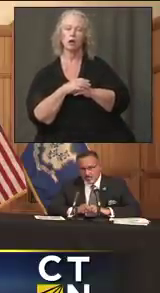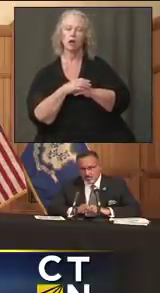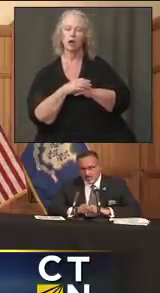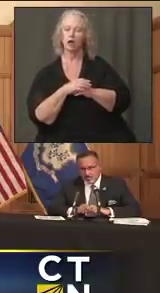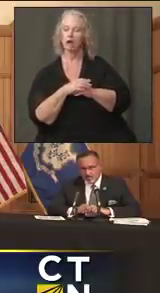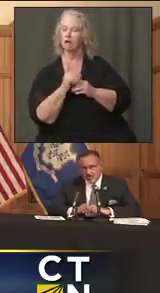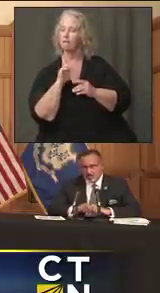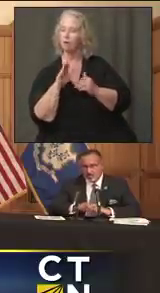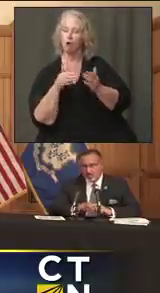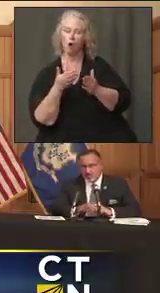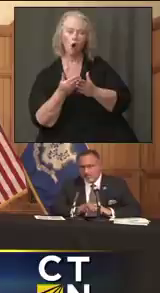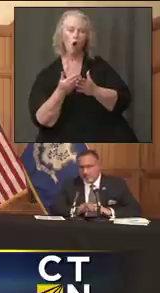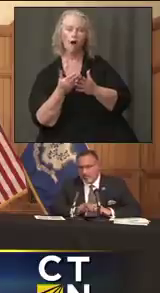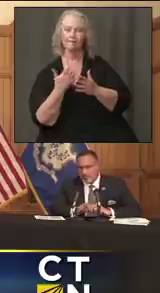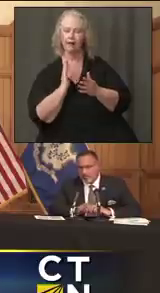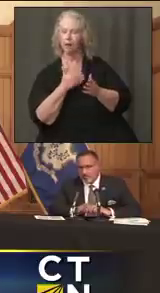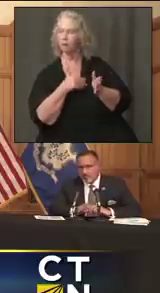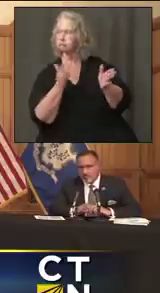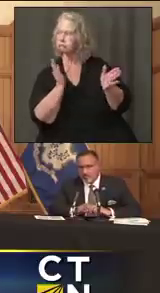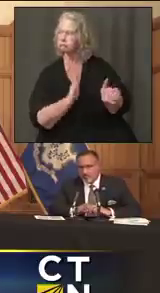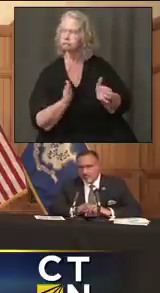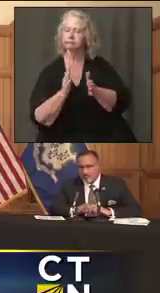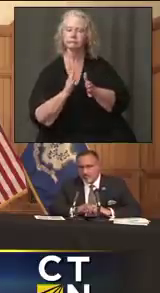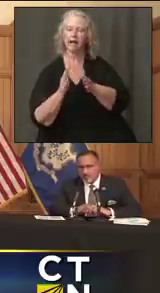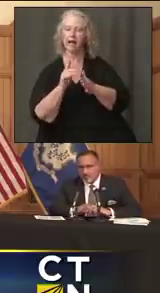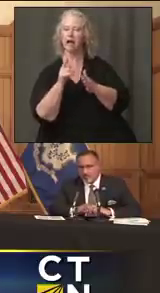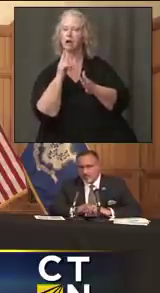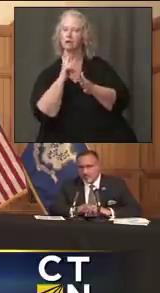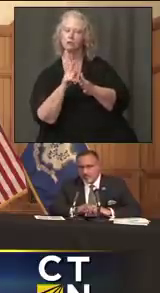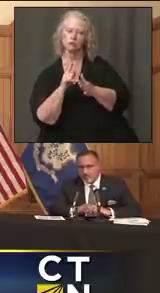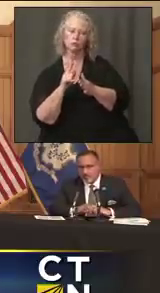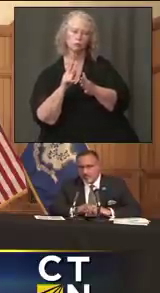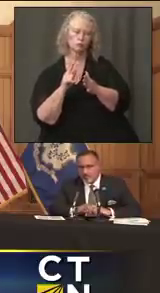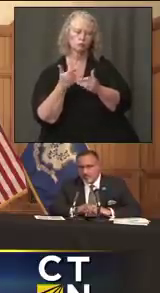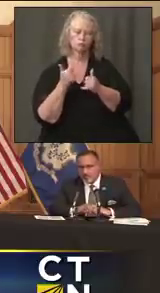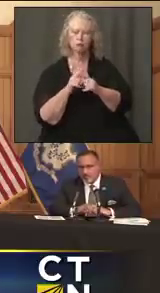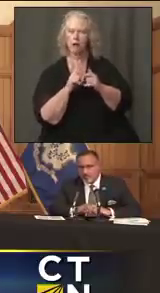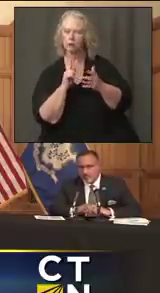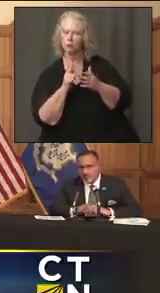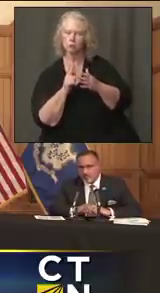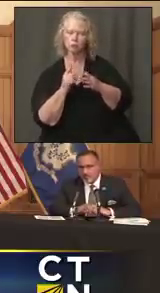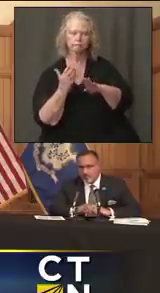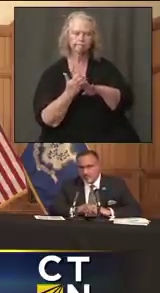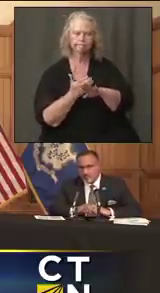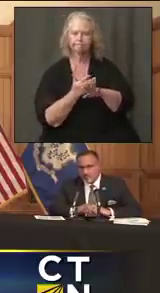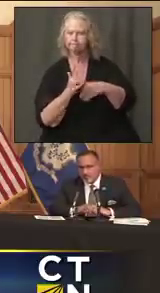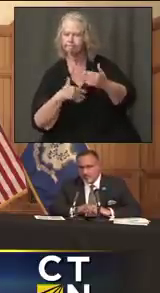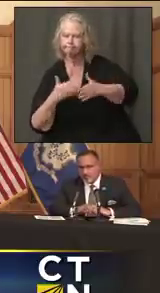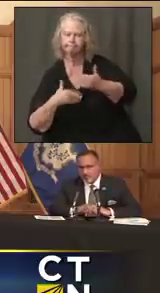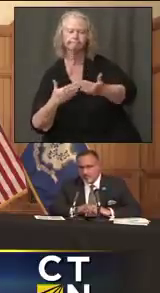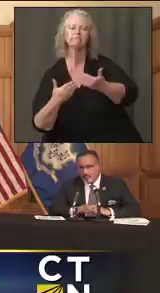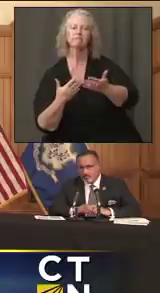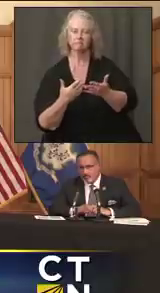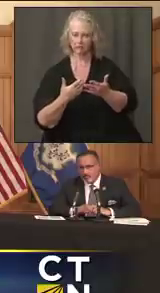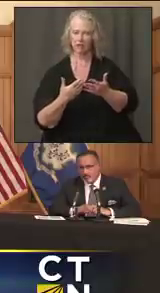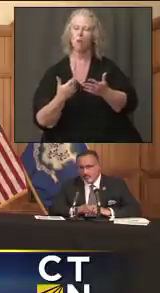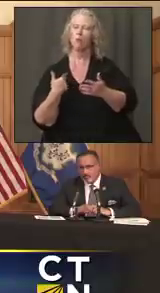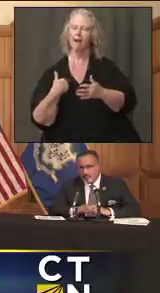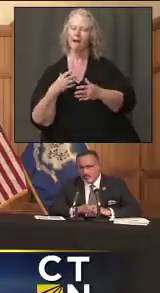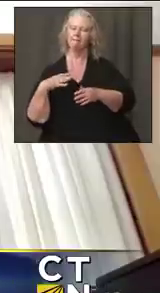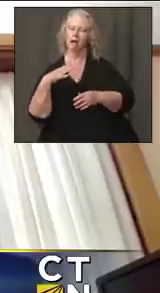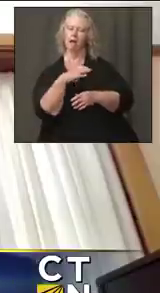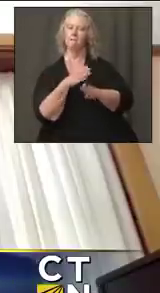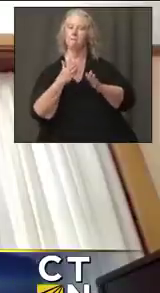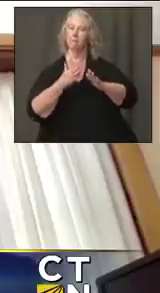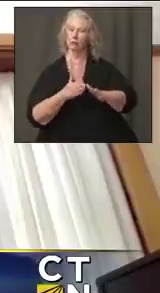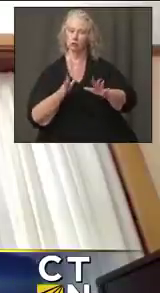of the continuing efforts to ramp up testing, contact tracing, all of the things that we're doing right now, we do have a group of commissioners who are